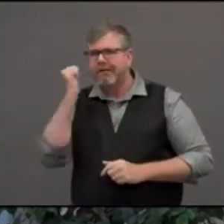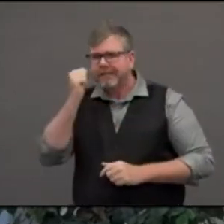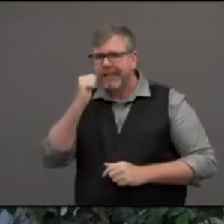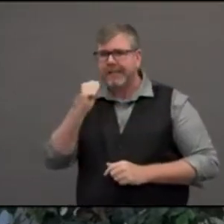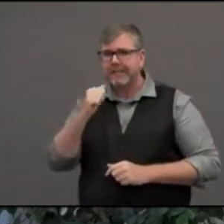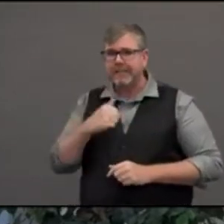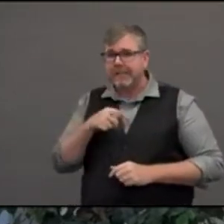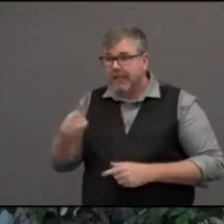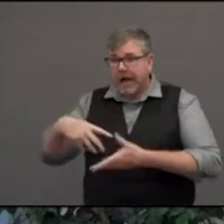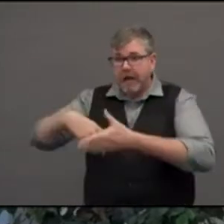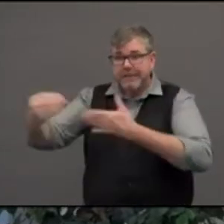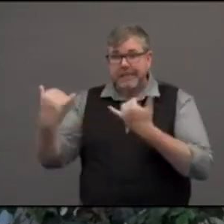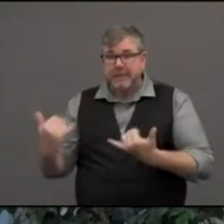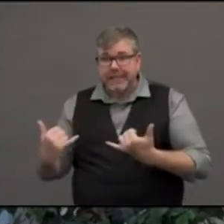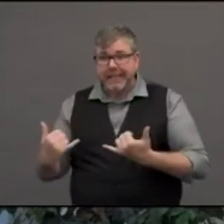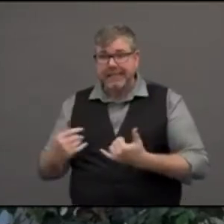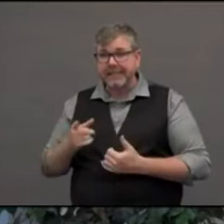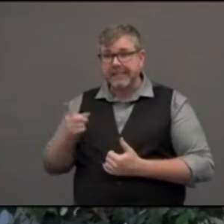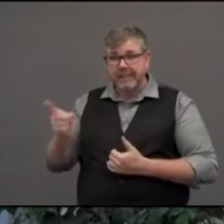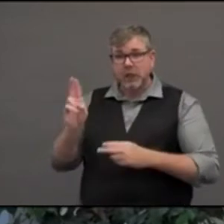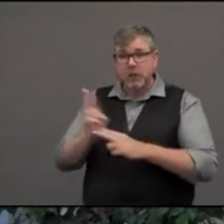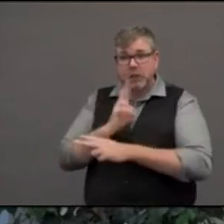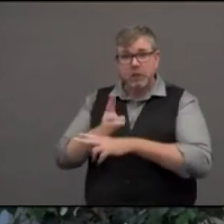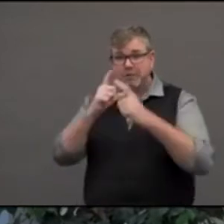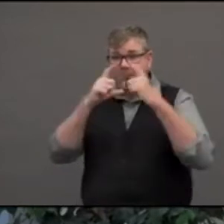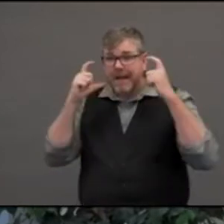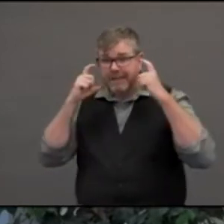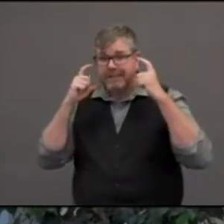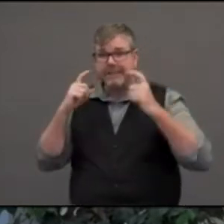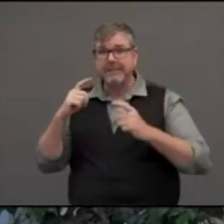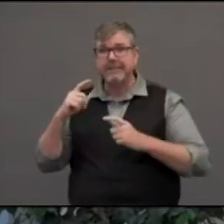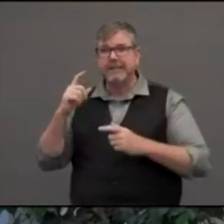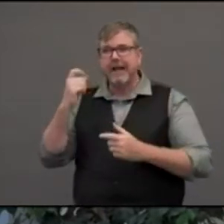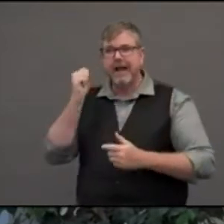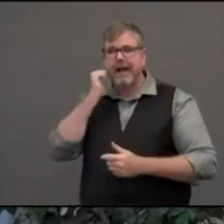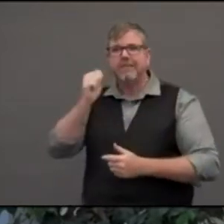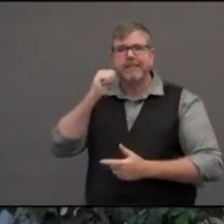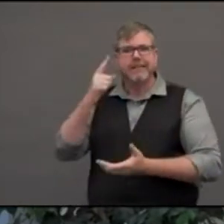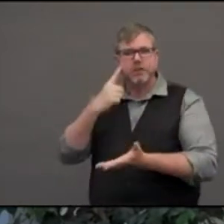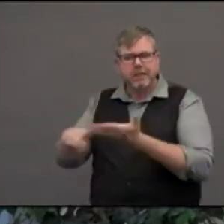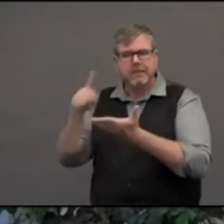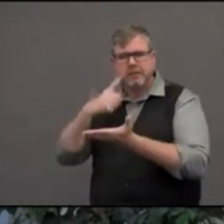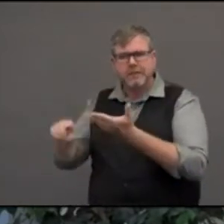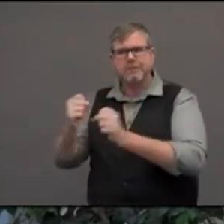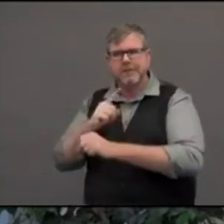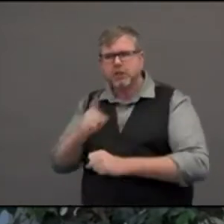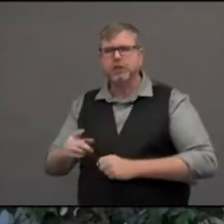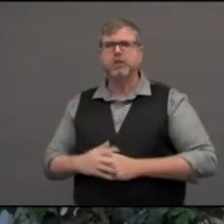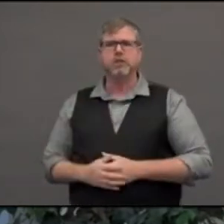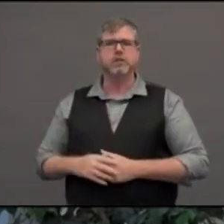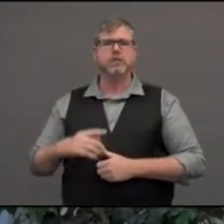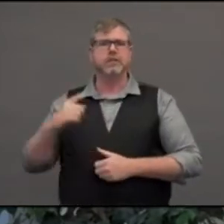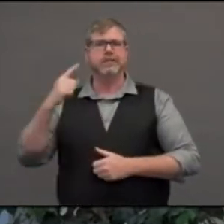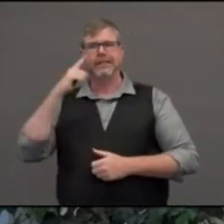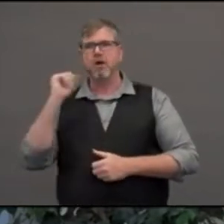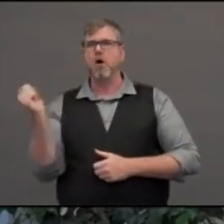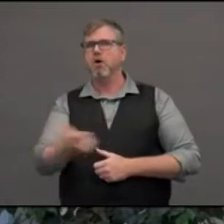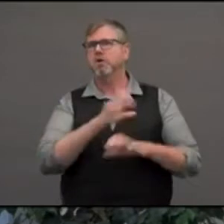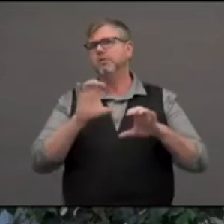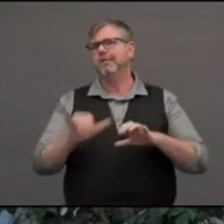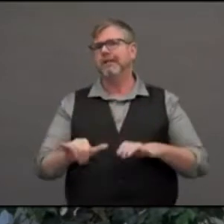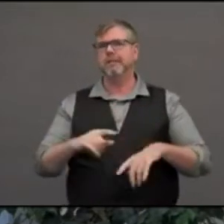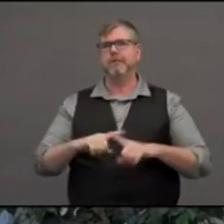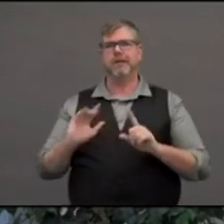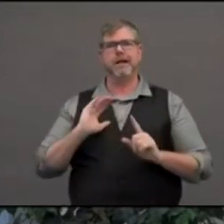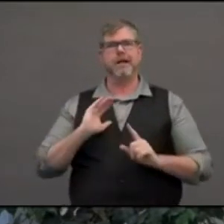did you have your mask on? And every day I just check on him. So I think we all do that no matter where you are, but I think it's our responsibility, it's